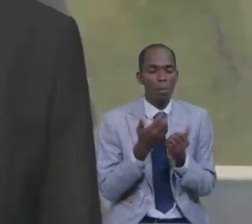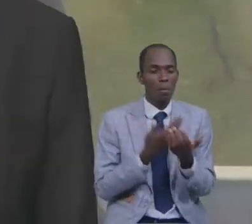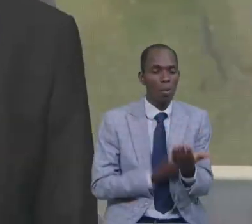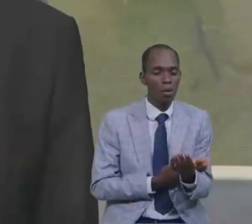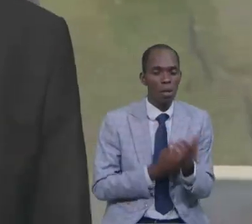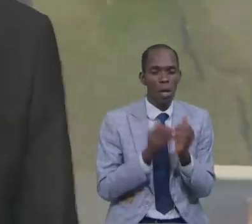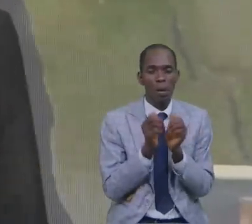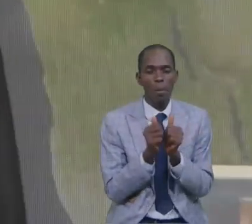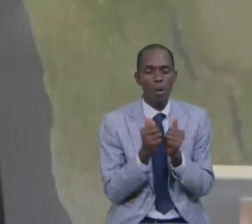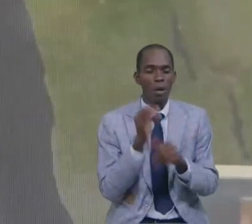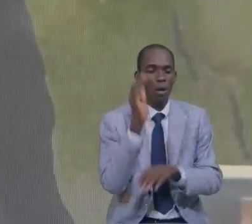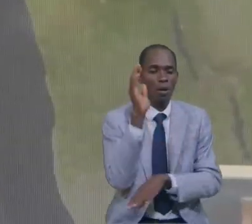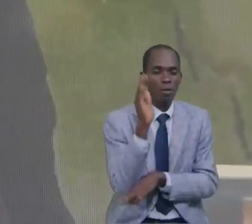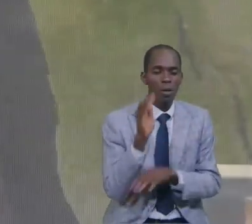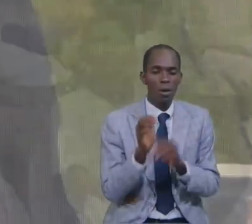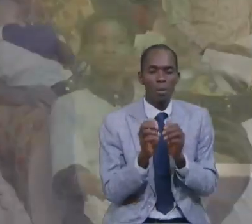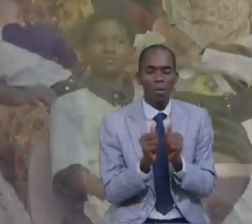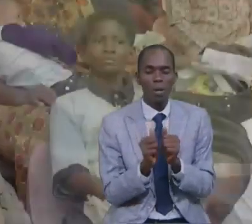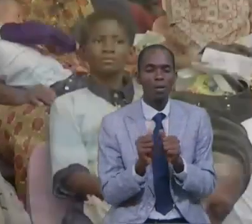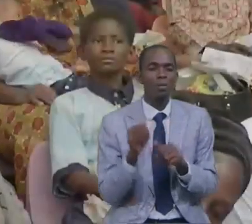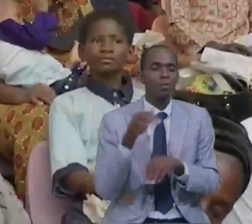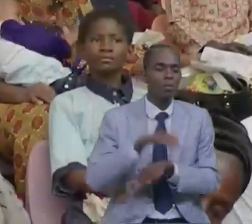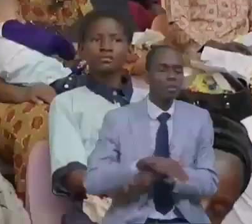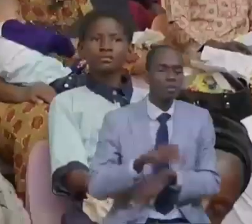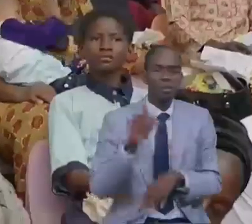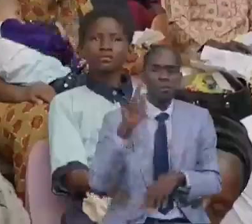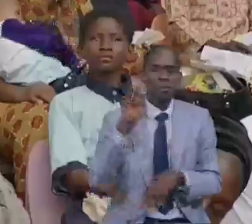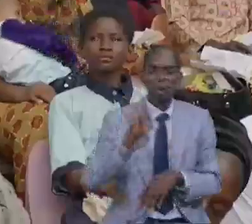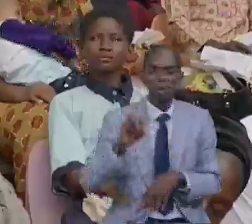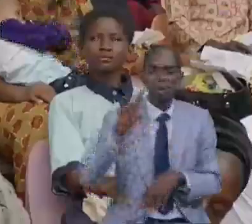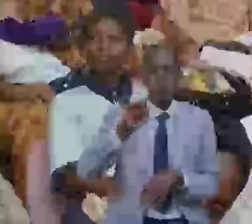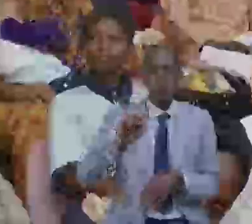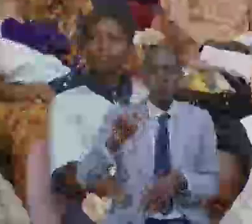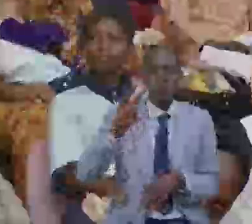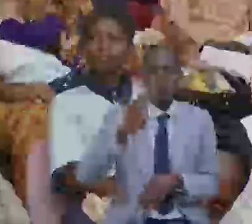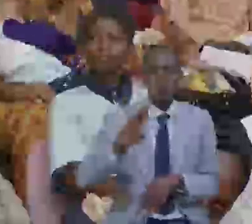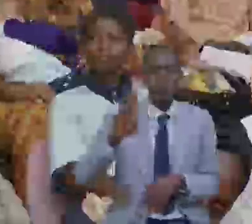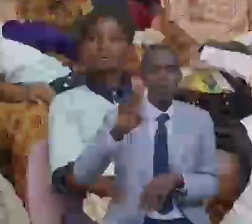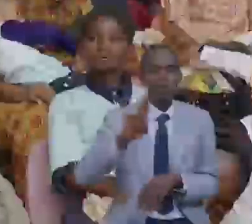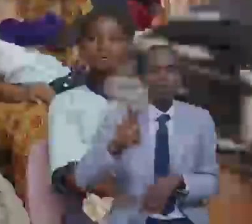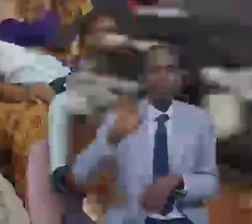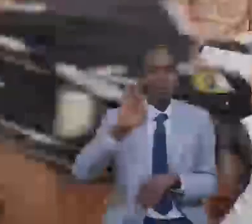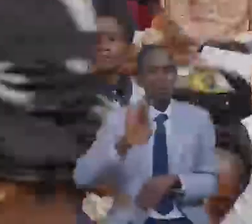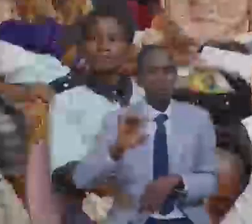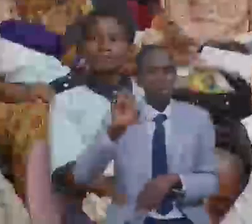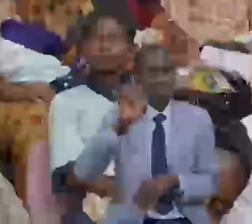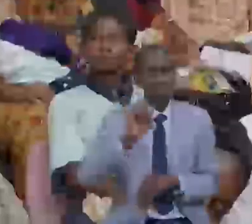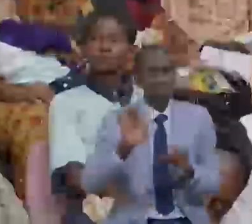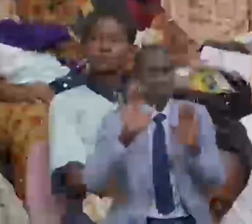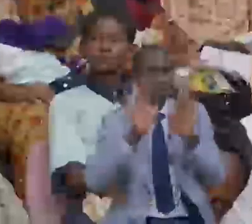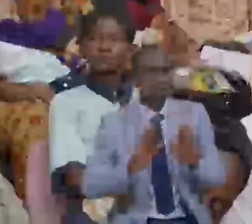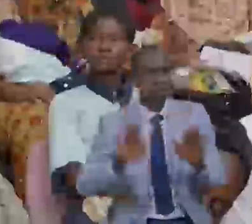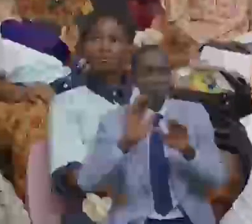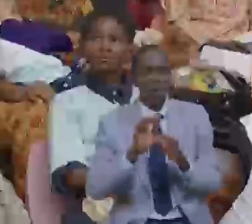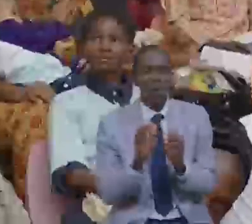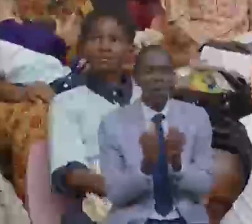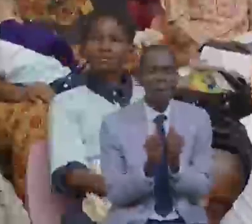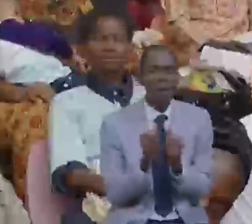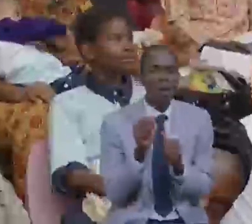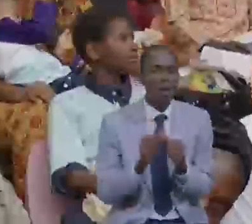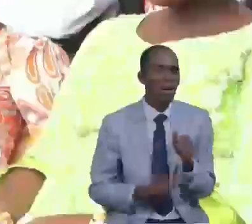every time, you'll be anemic. You'll not have all the nutrients you ought to have. And these